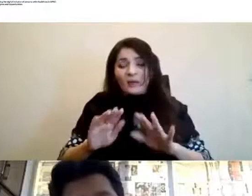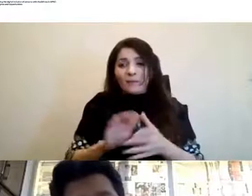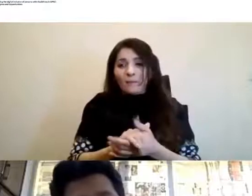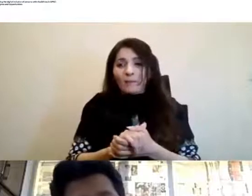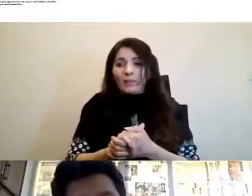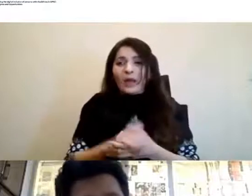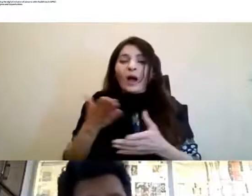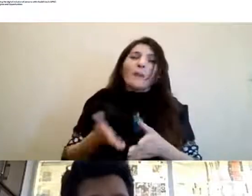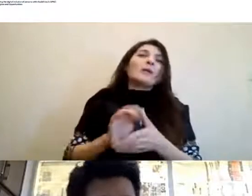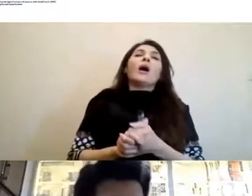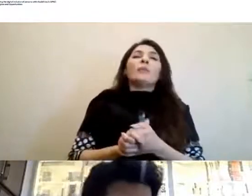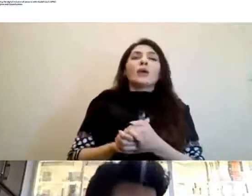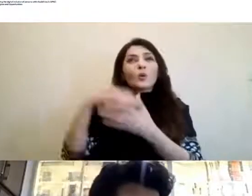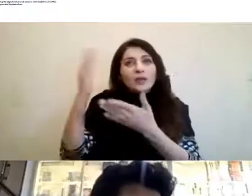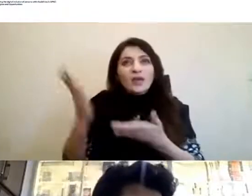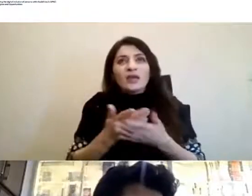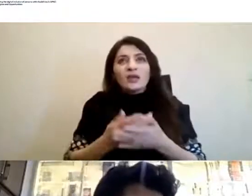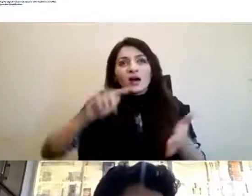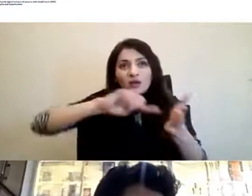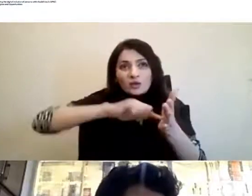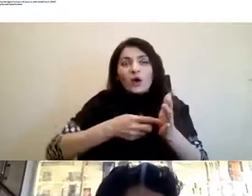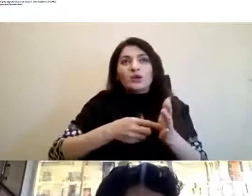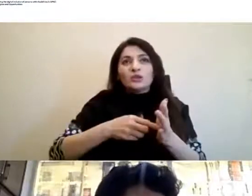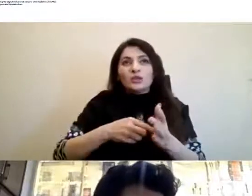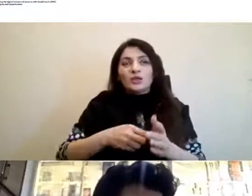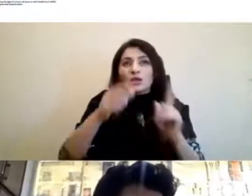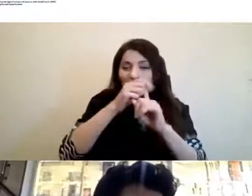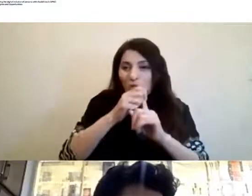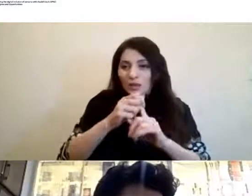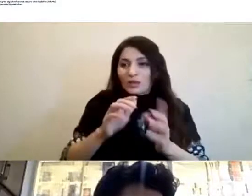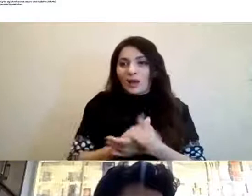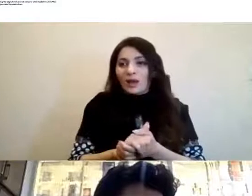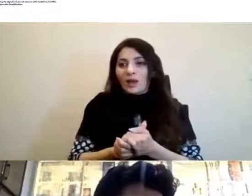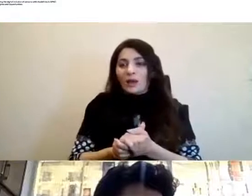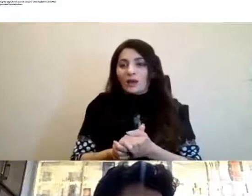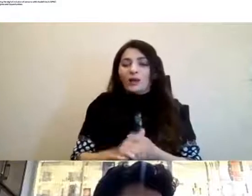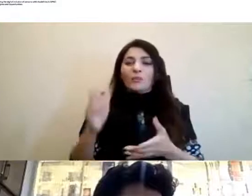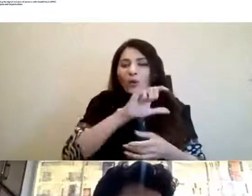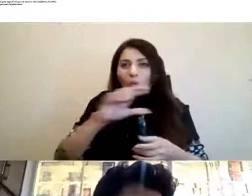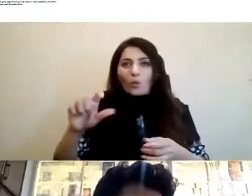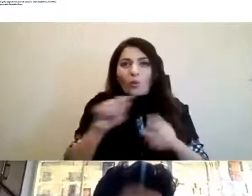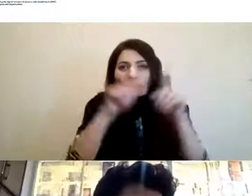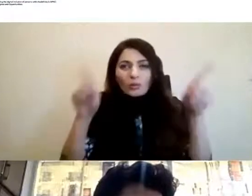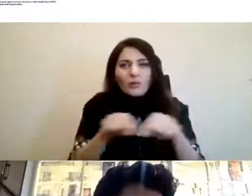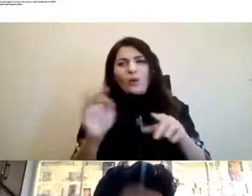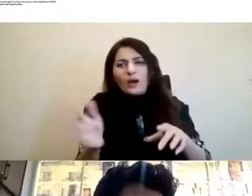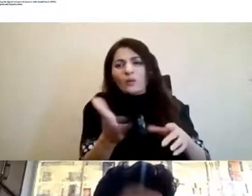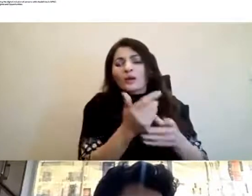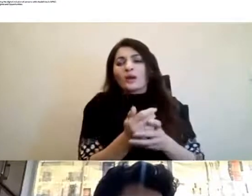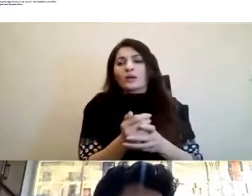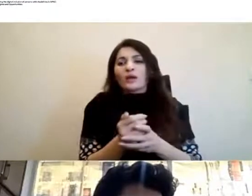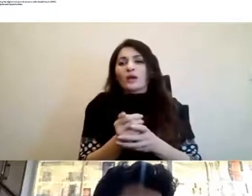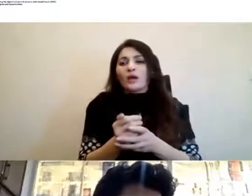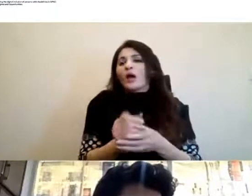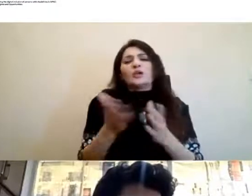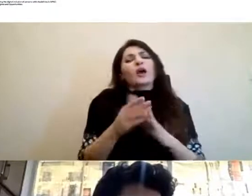technology. You already mentioned, such as we have developed a full text, full audio, multimedia talking book. All the textbooks, grade 1 to grade